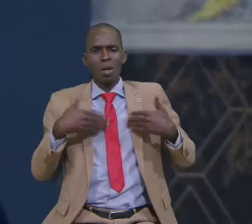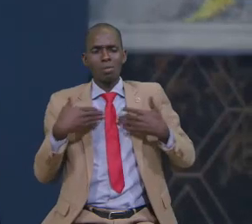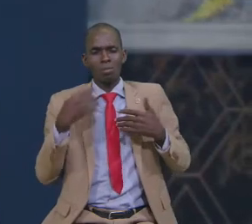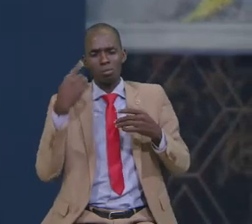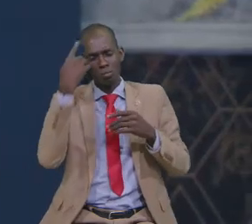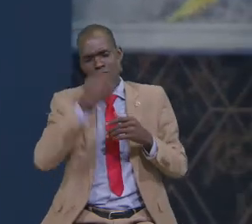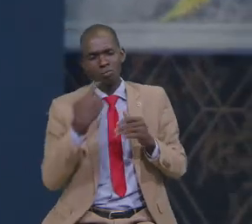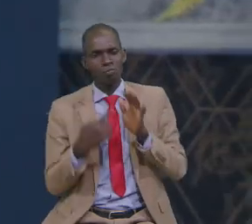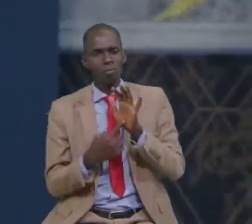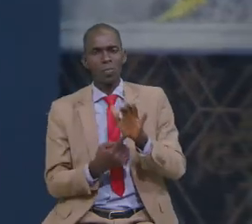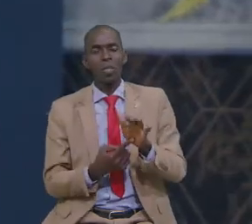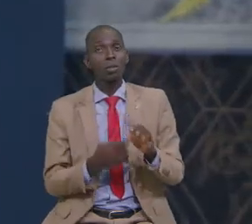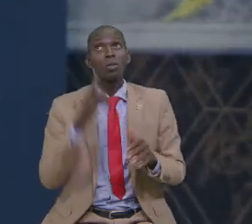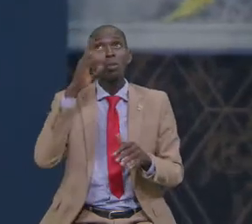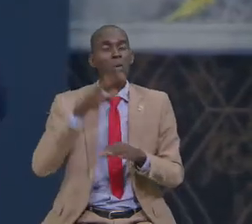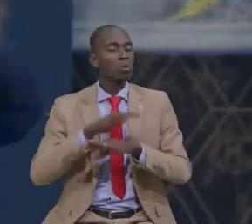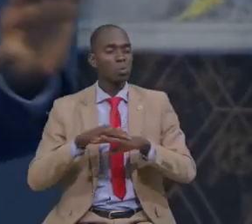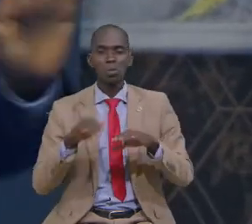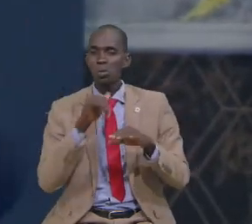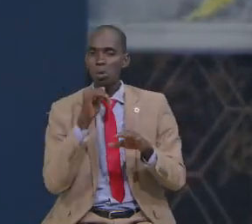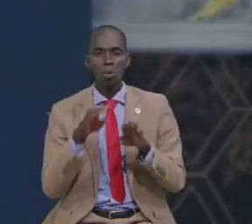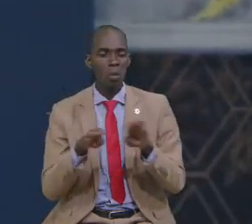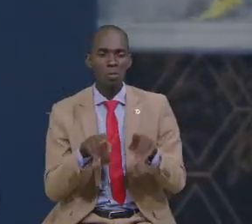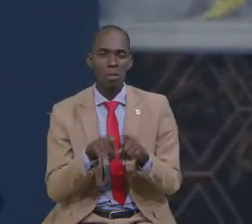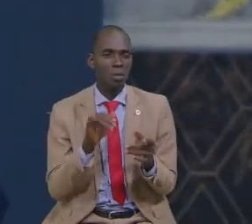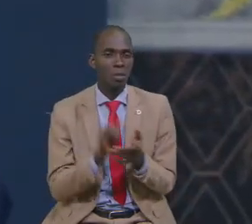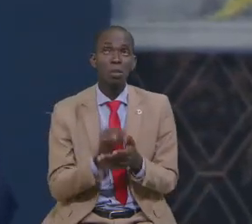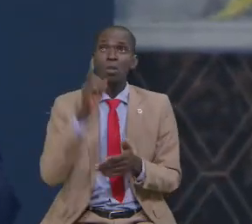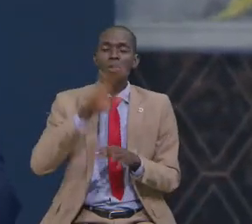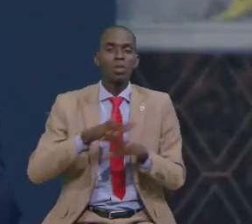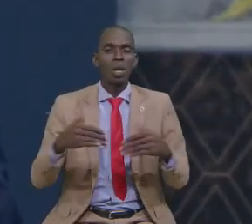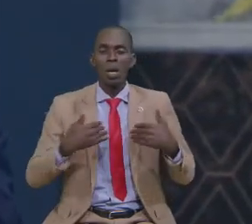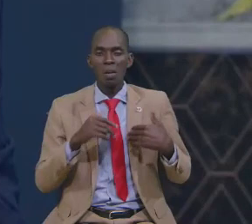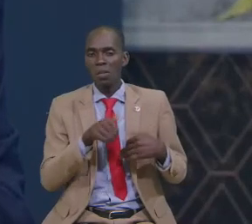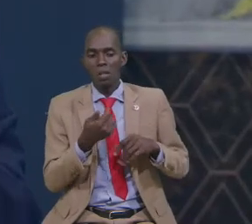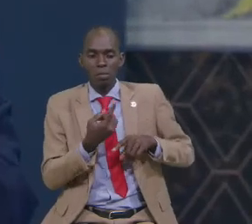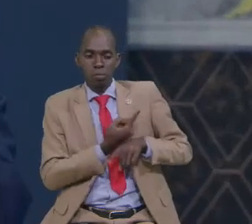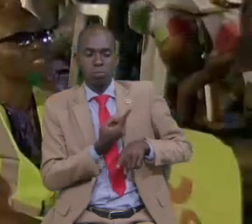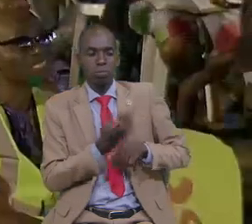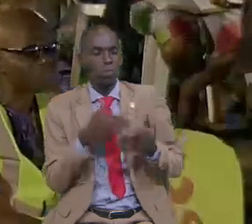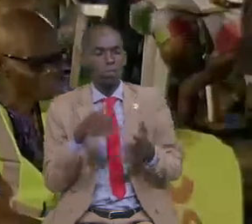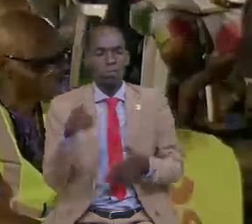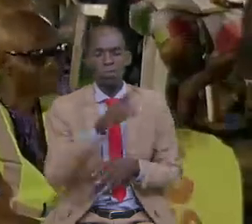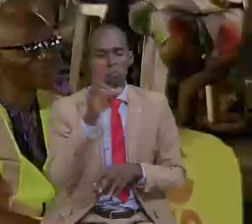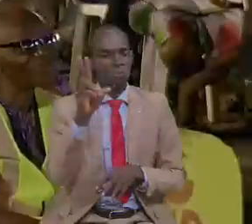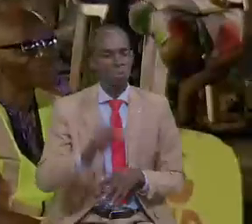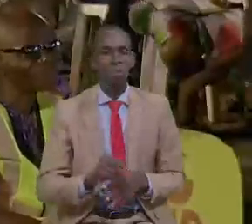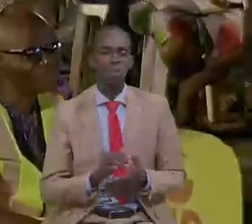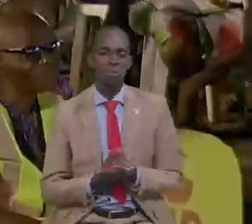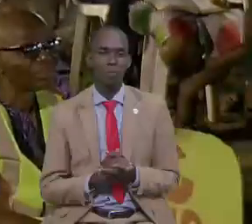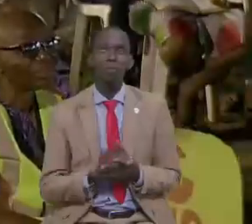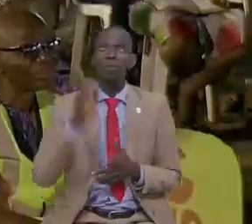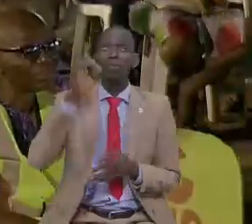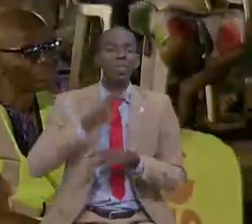do that you know some bear grudge against you give me a good amen it doesn't